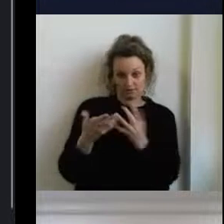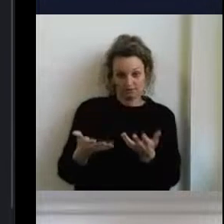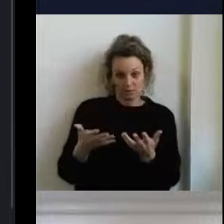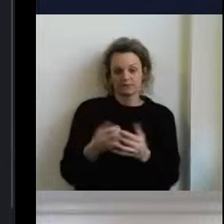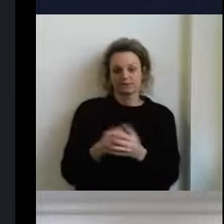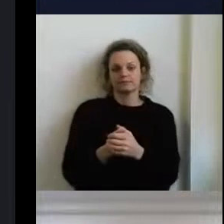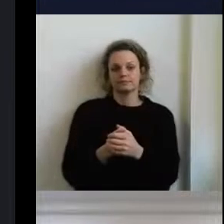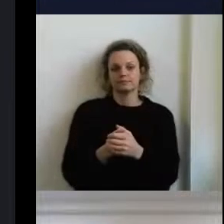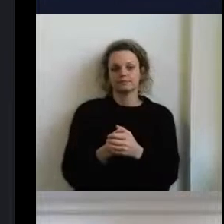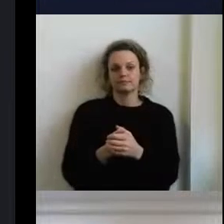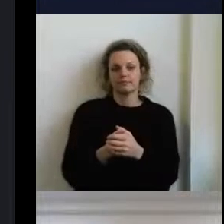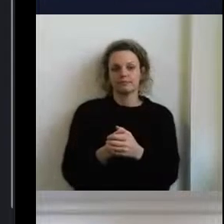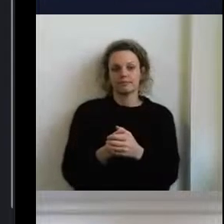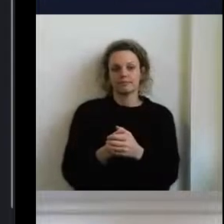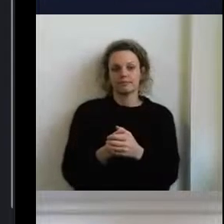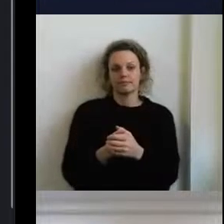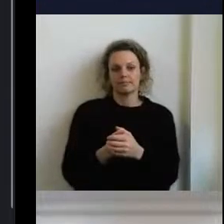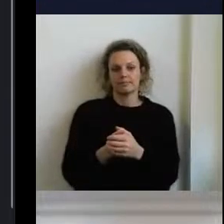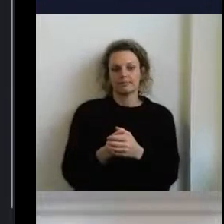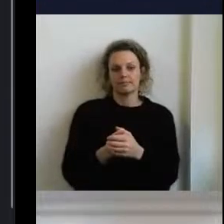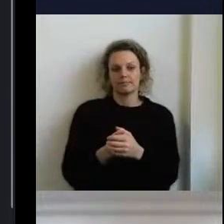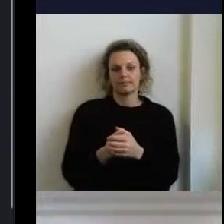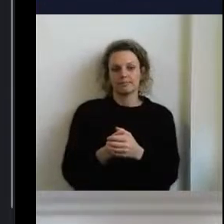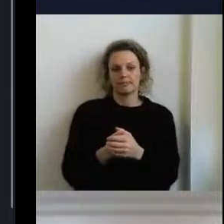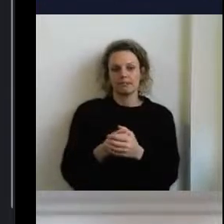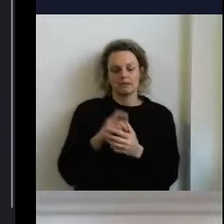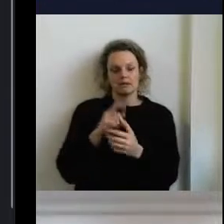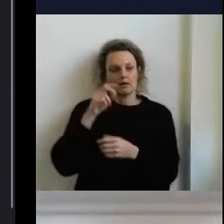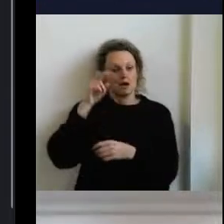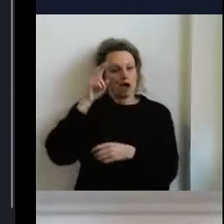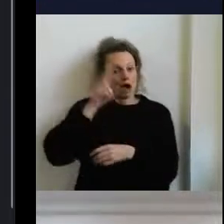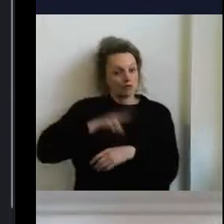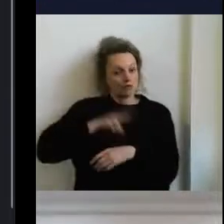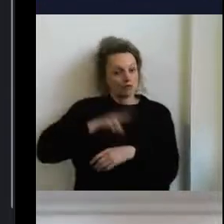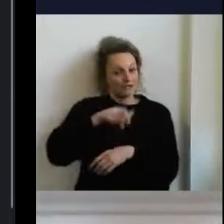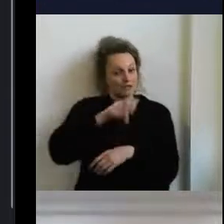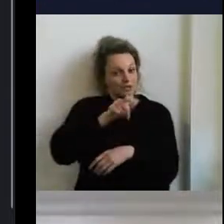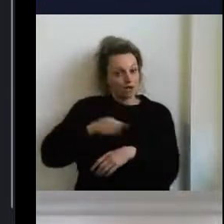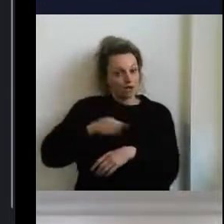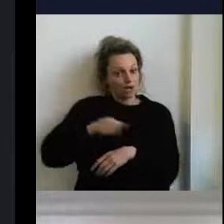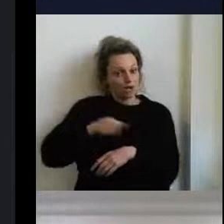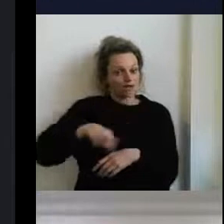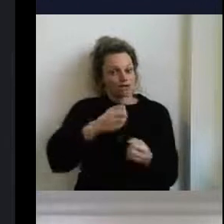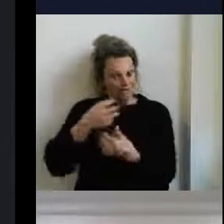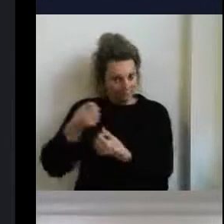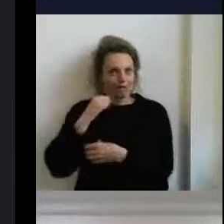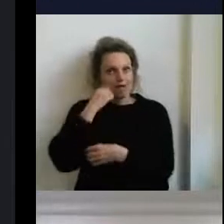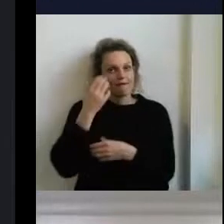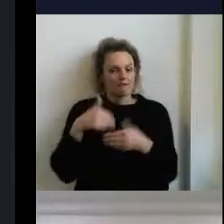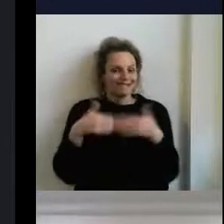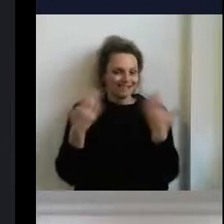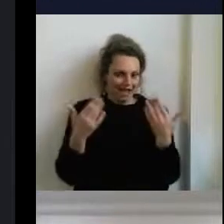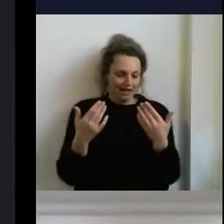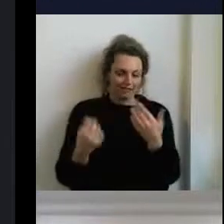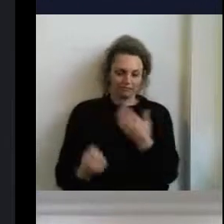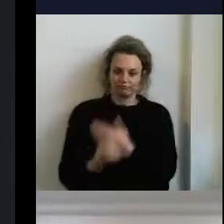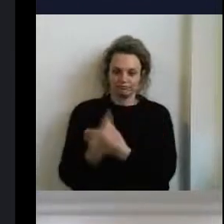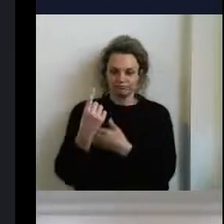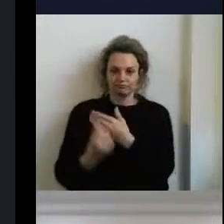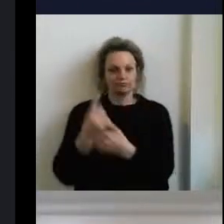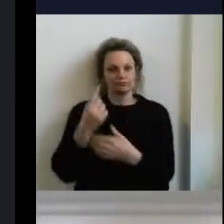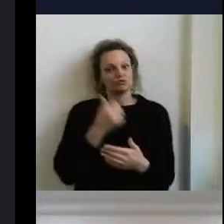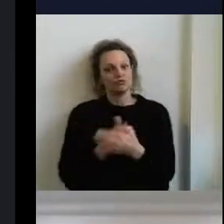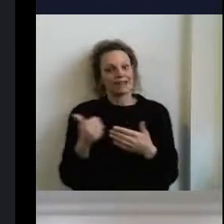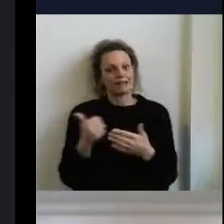things, like I would literally read customer feedback every single day, and one thing that would come up all the time is users would